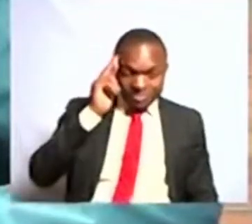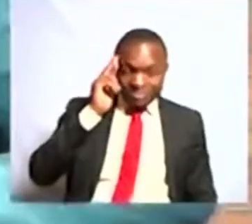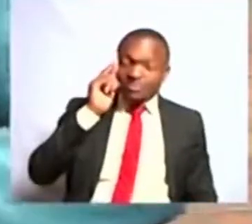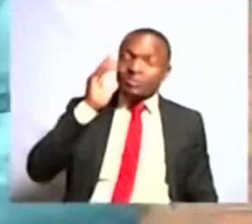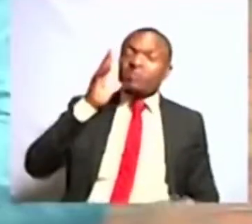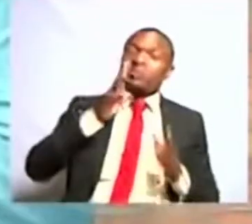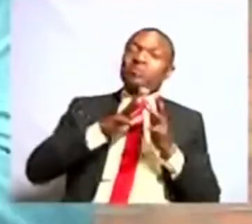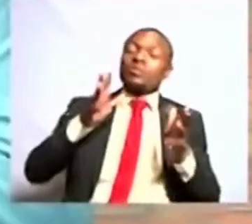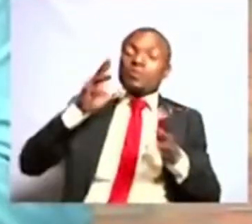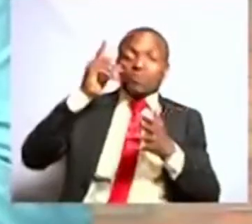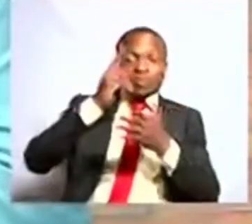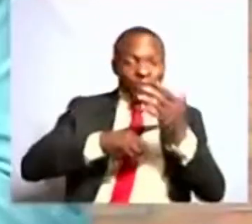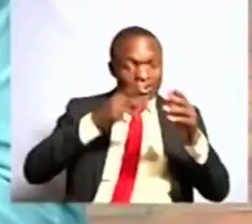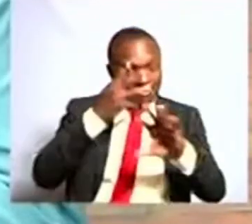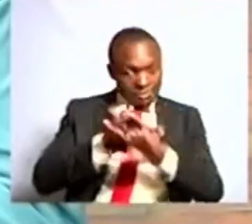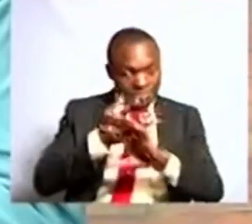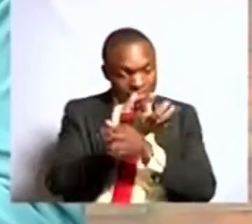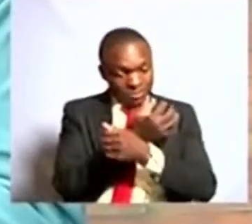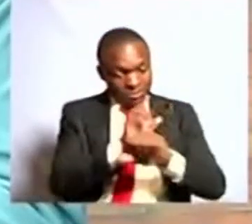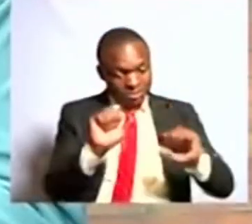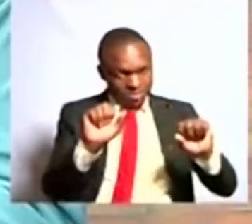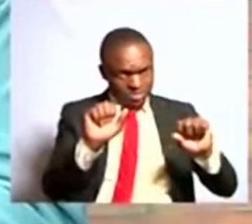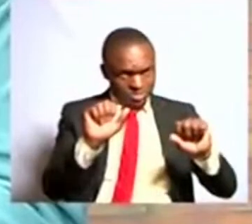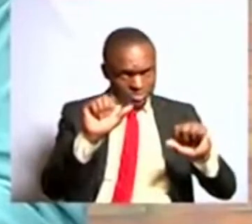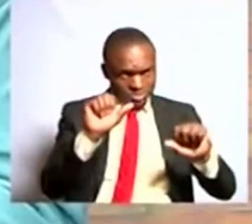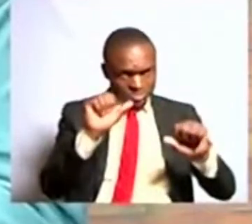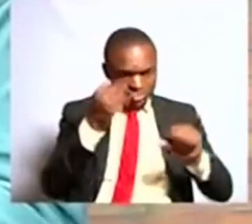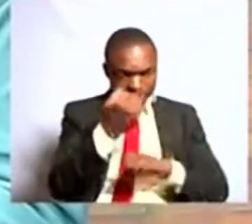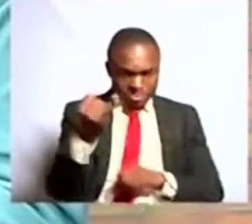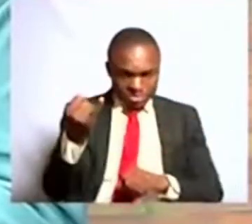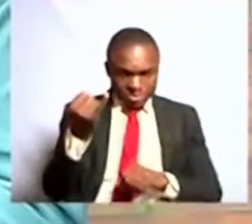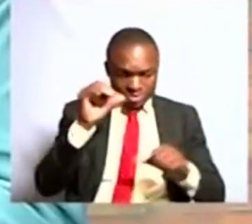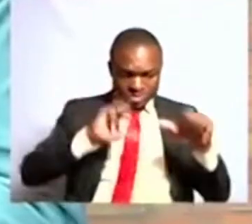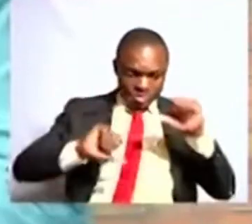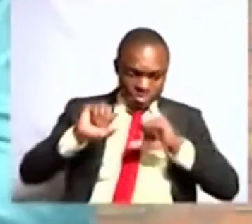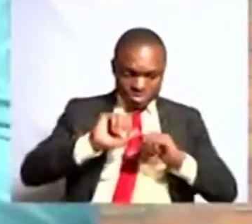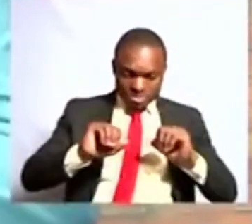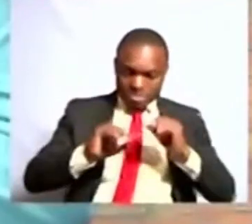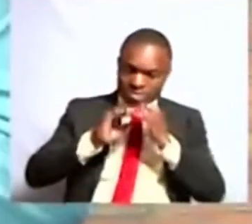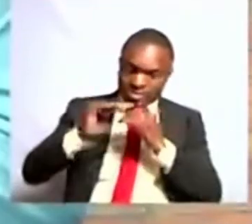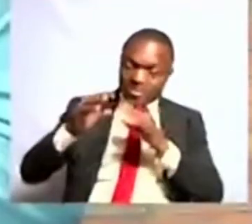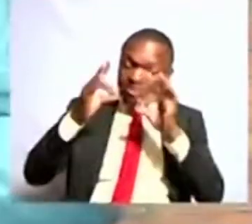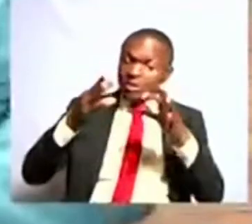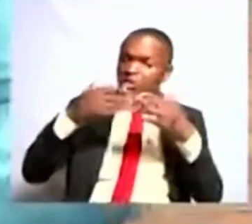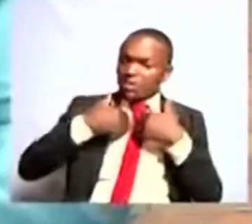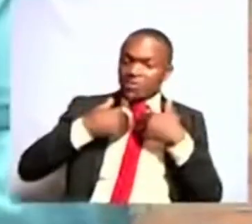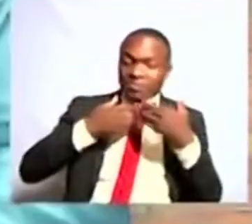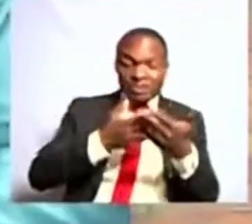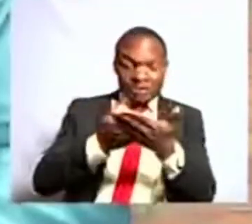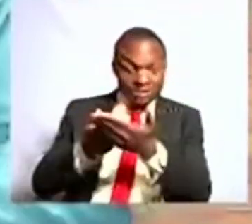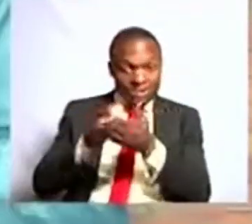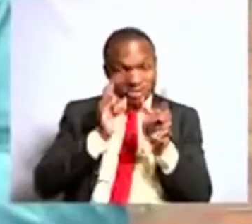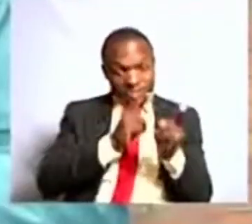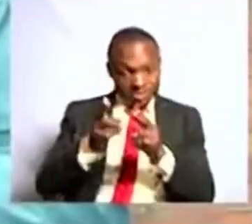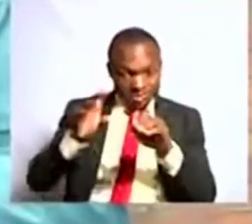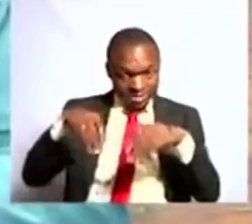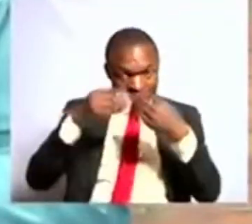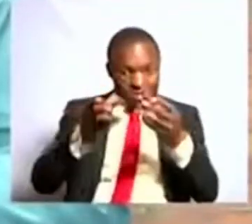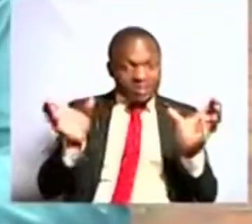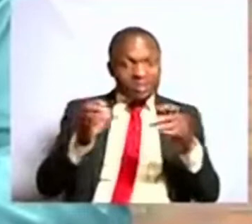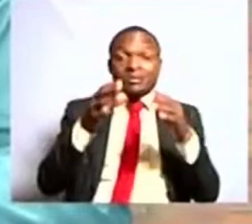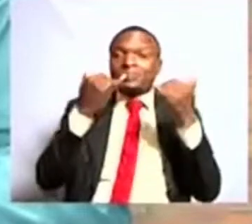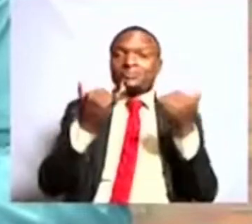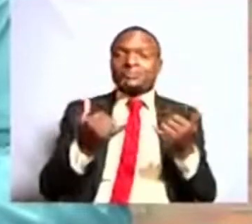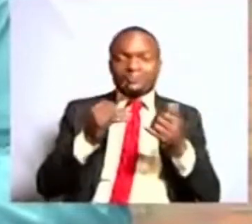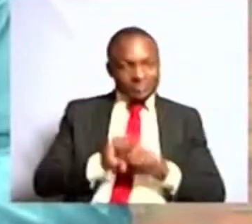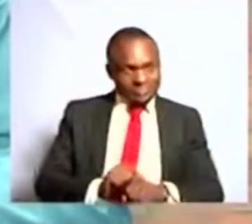said, what was difficult to resolve this matter at audit level? Because if they had these answers they're giving the committee